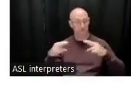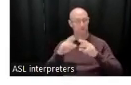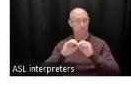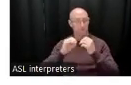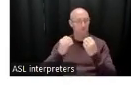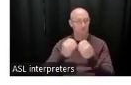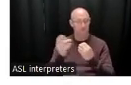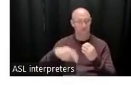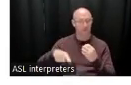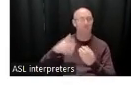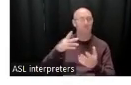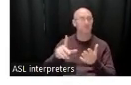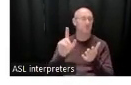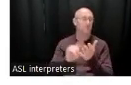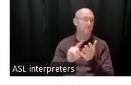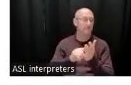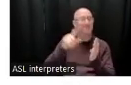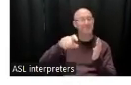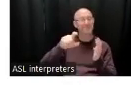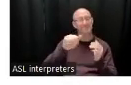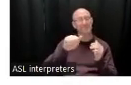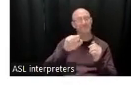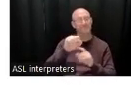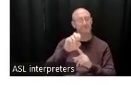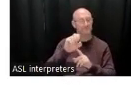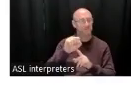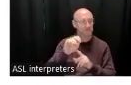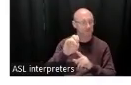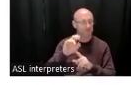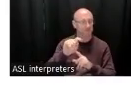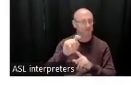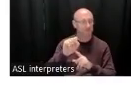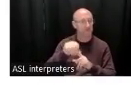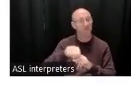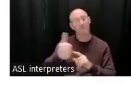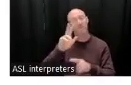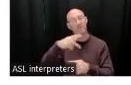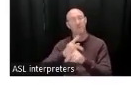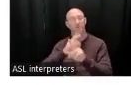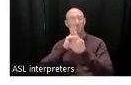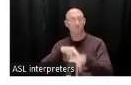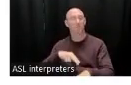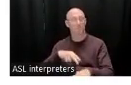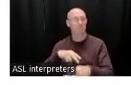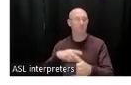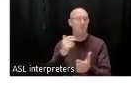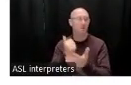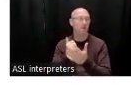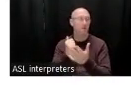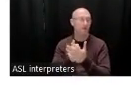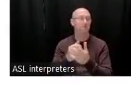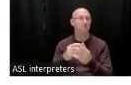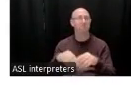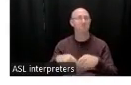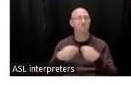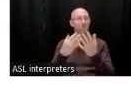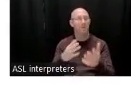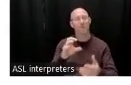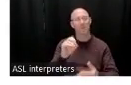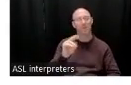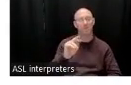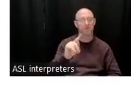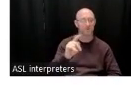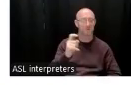might publish needs assessments or other types of reports that might be helpful to give context to your area, maybe in terms